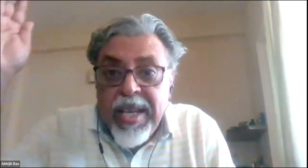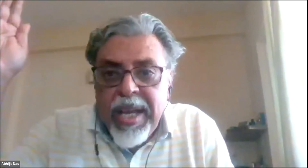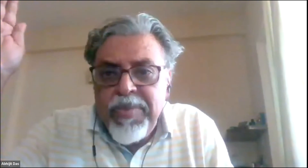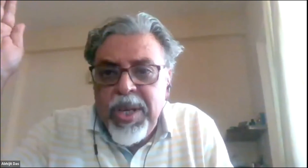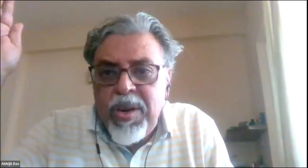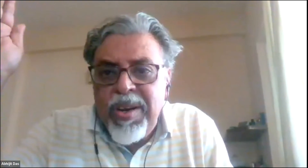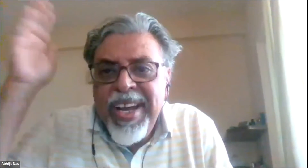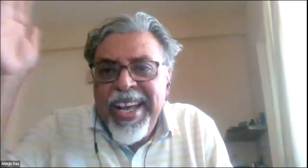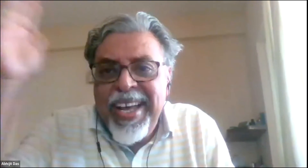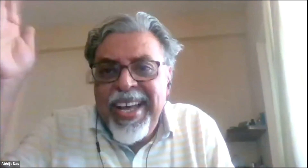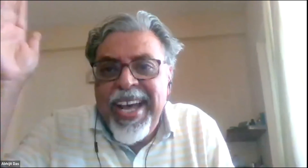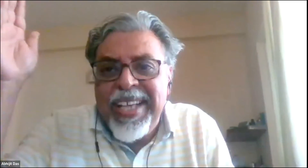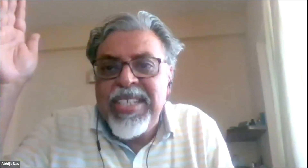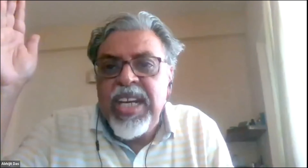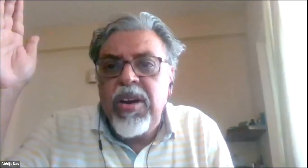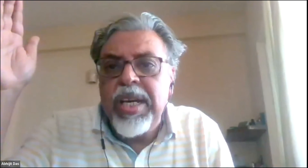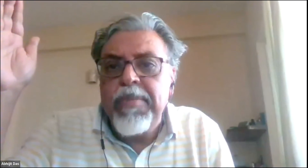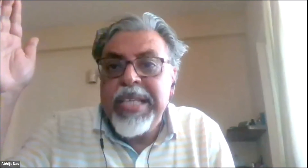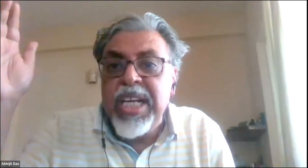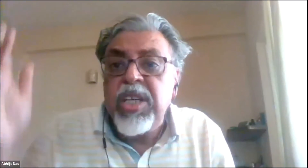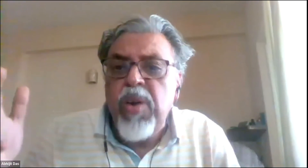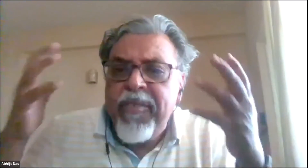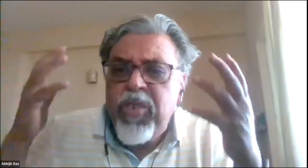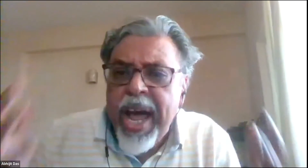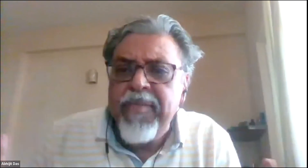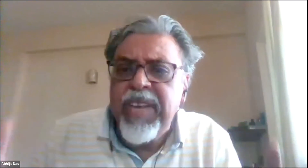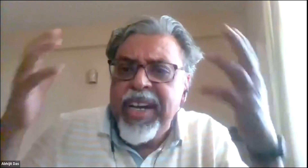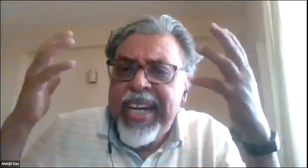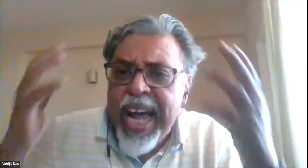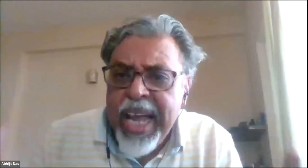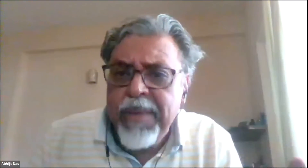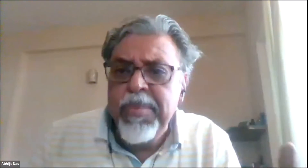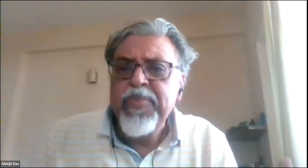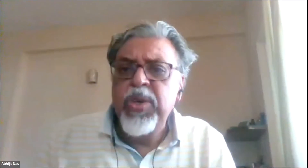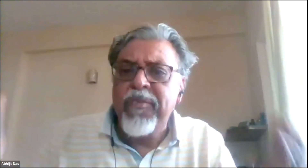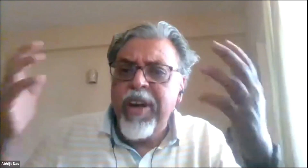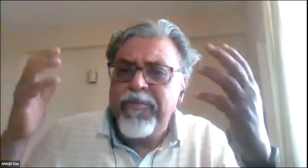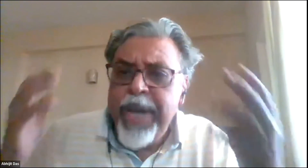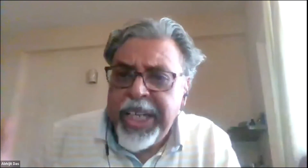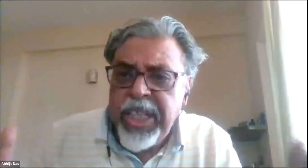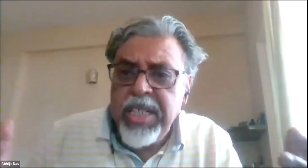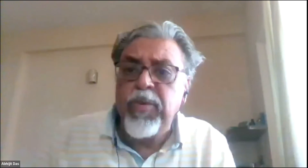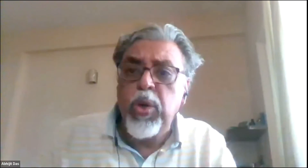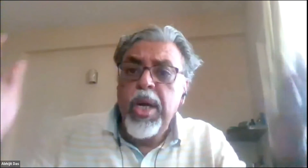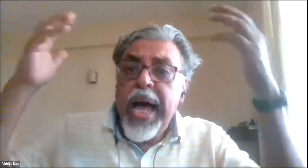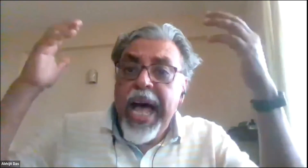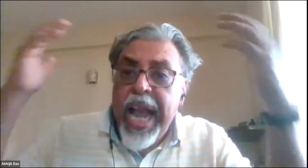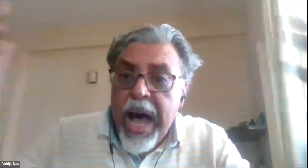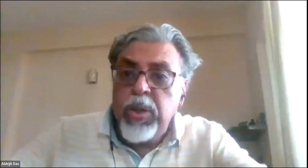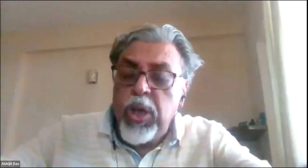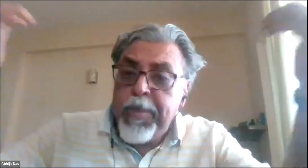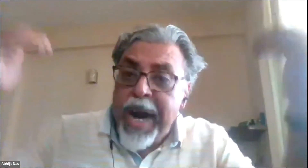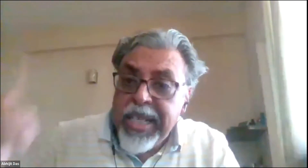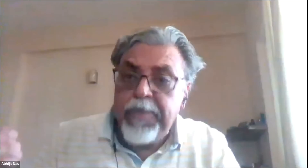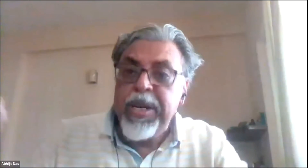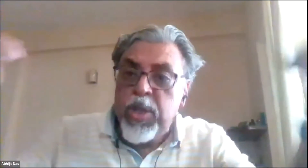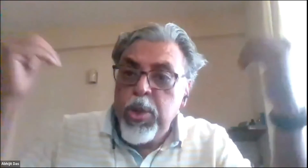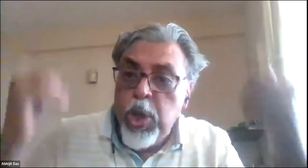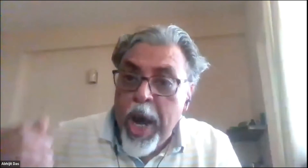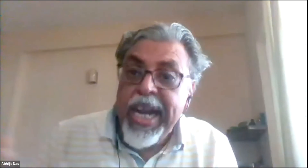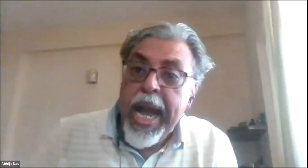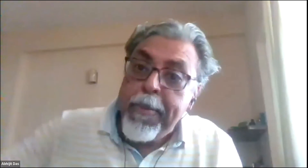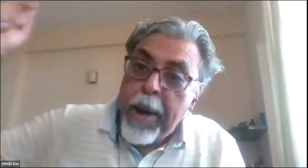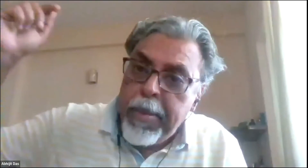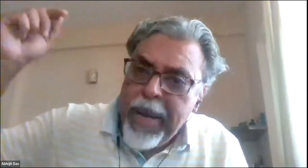did not exist in your imagination, you have to give it time. You have to have patience. You have to allow those participants